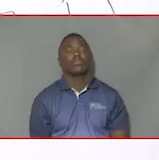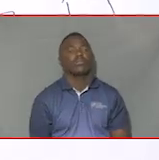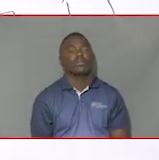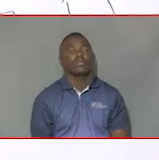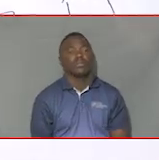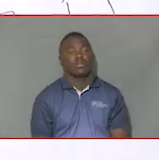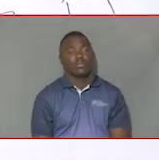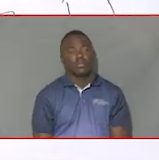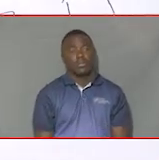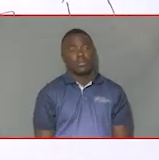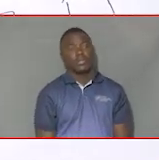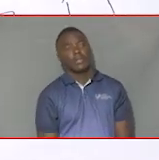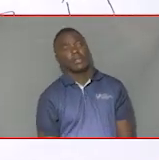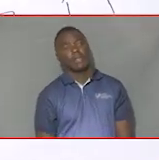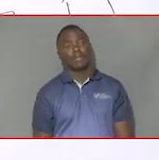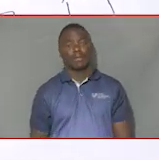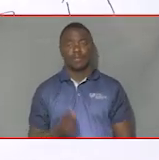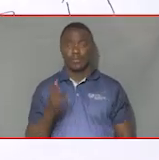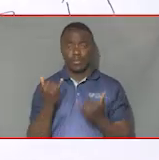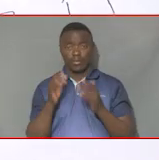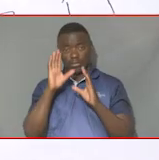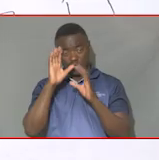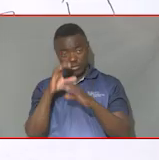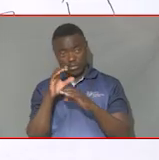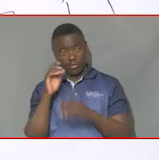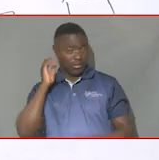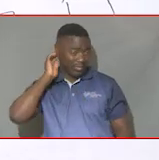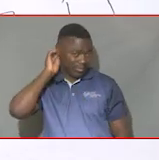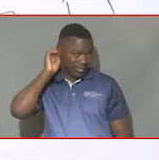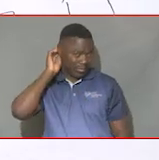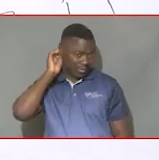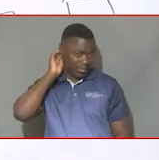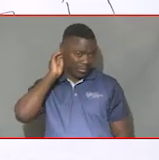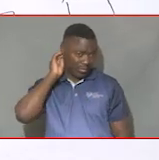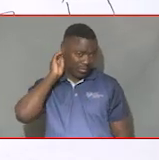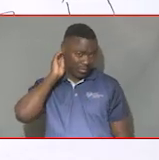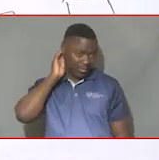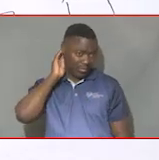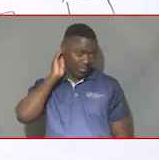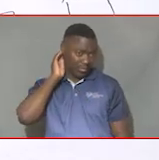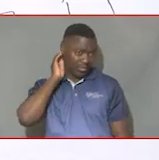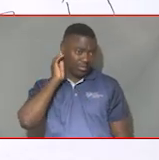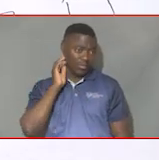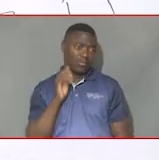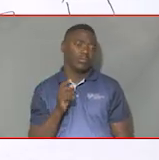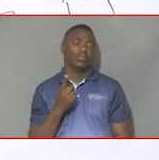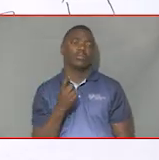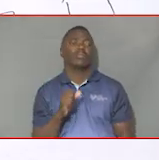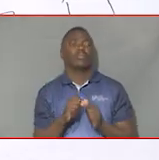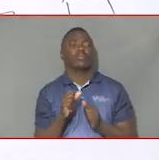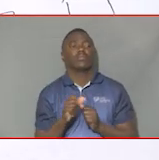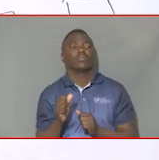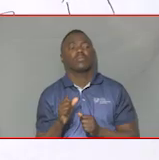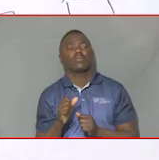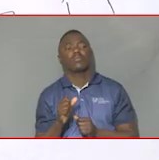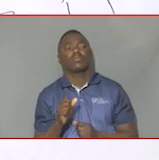So if we look at the 4-digit codes must have at least 1 5. At